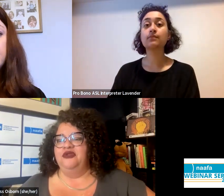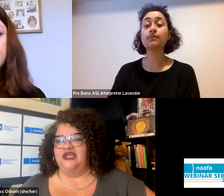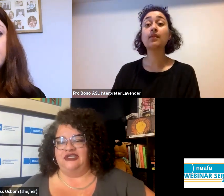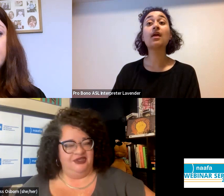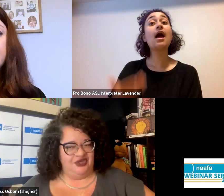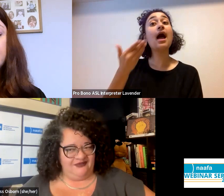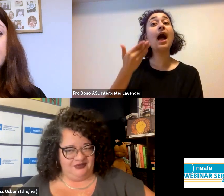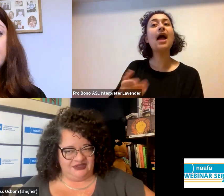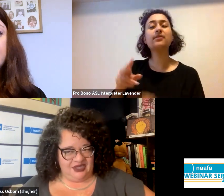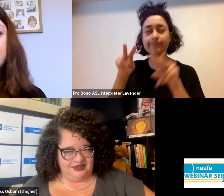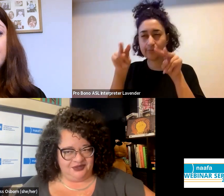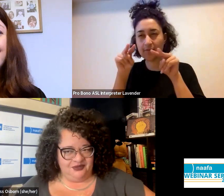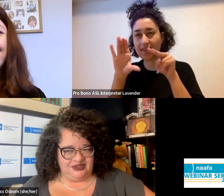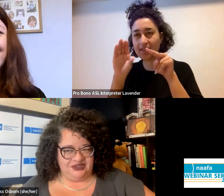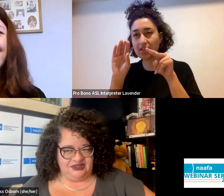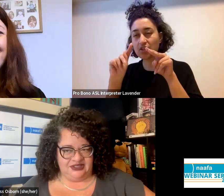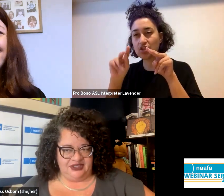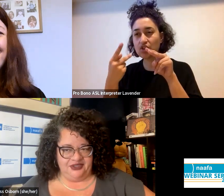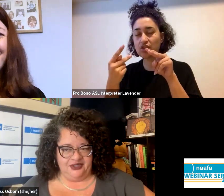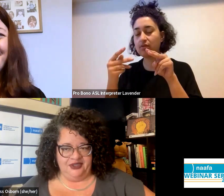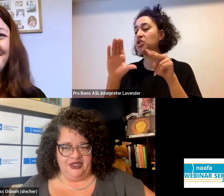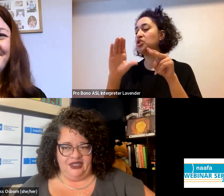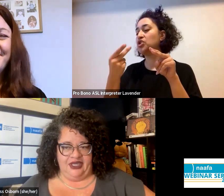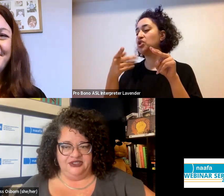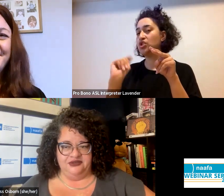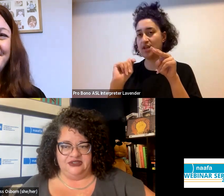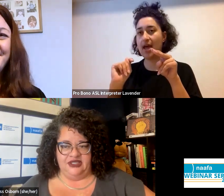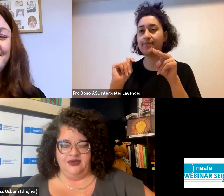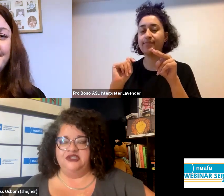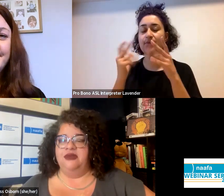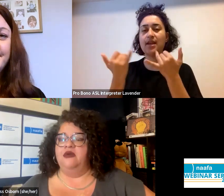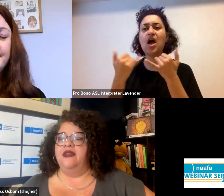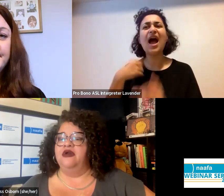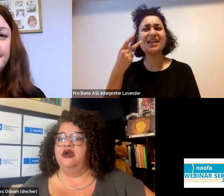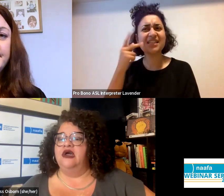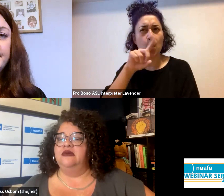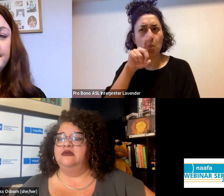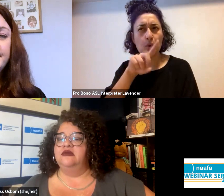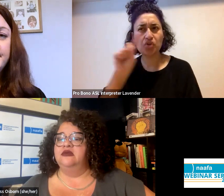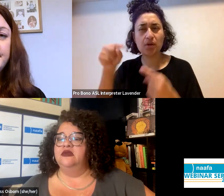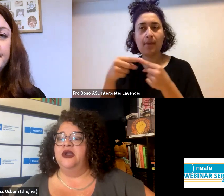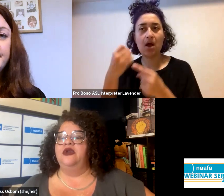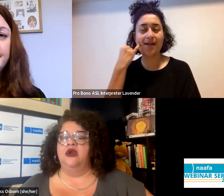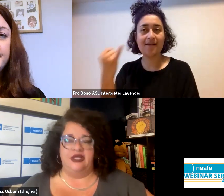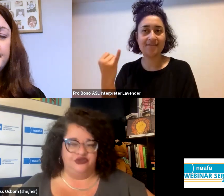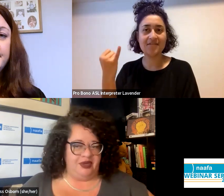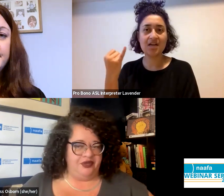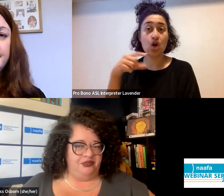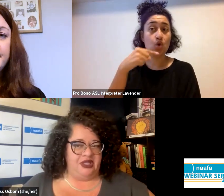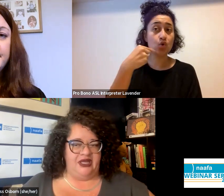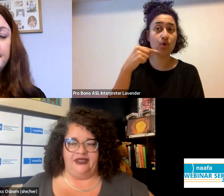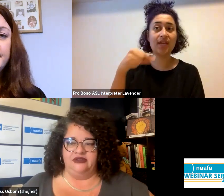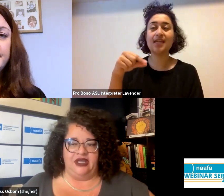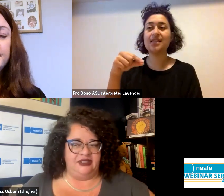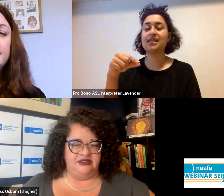I'm reviewing the chat to make sure I haven't missed comments or questions here. I do see a question about whether green or natural